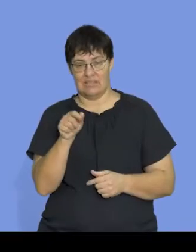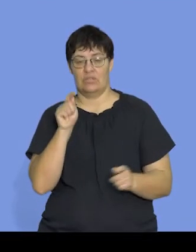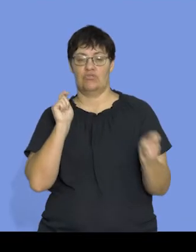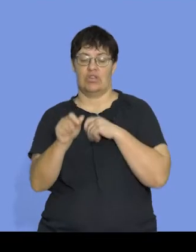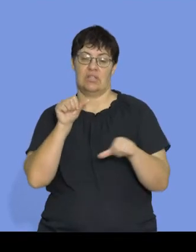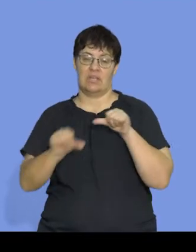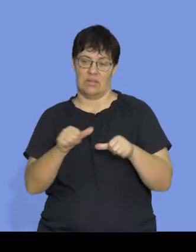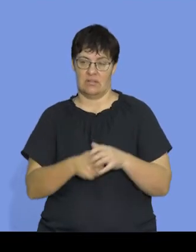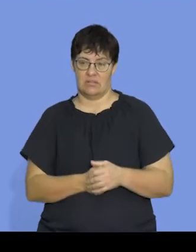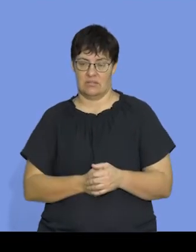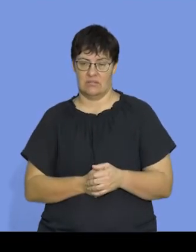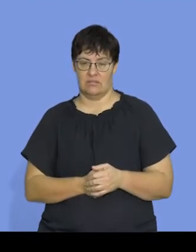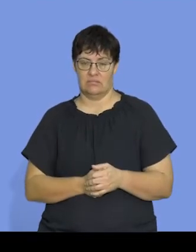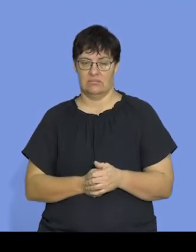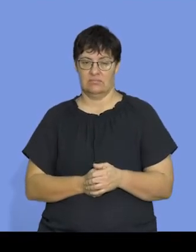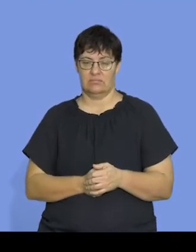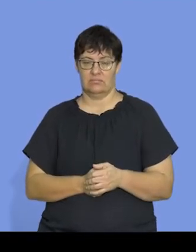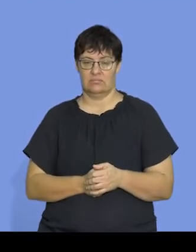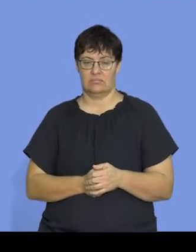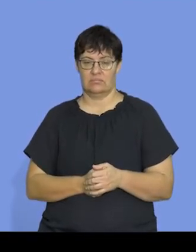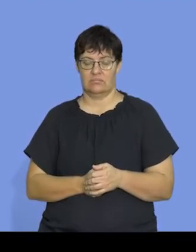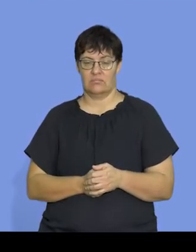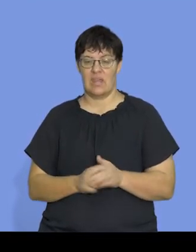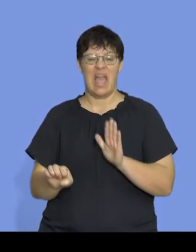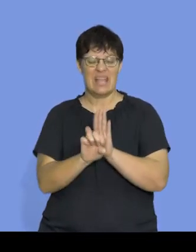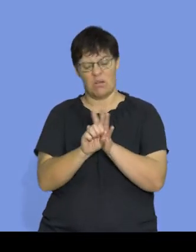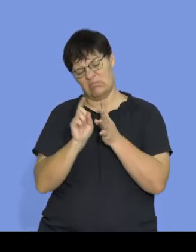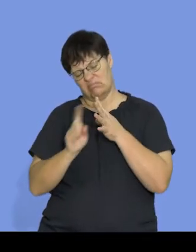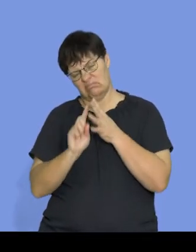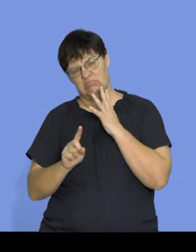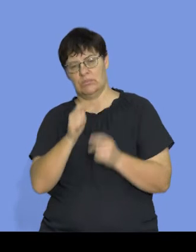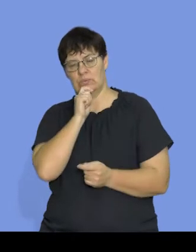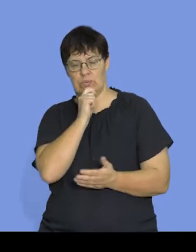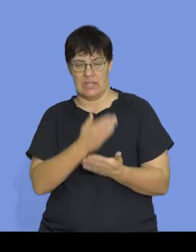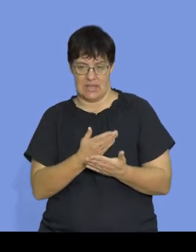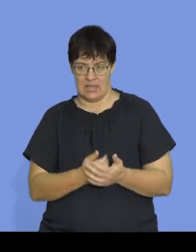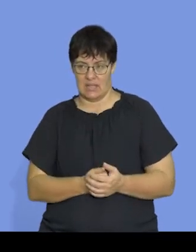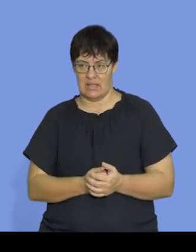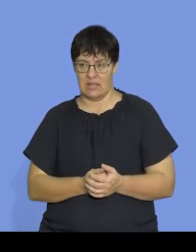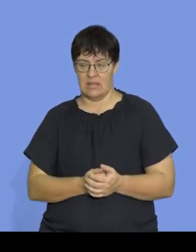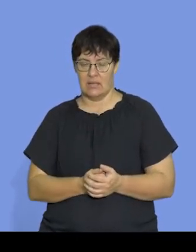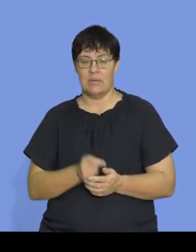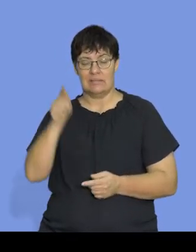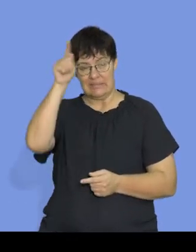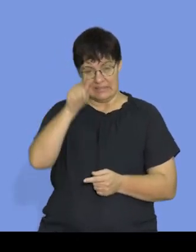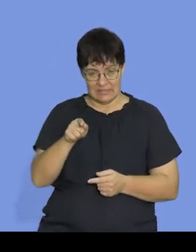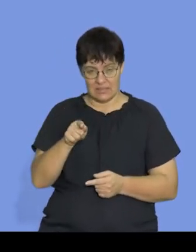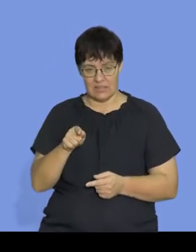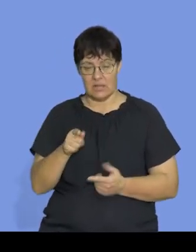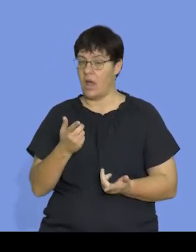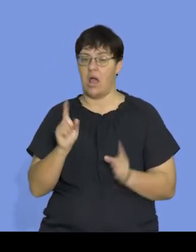So you can use a lot of examples, but we wouldn't have been able to quantify it had we not